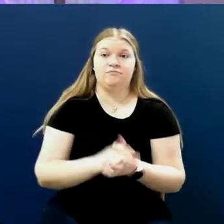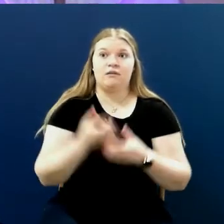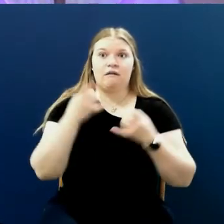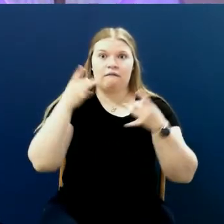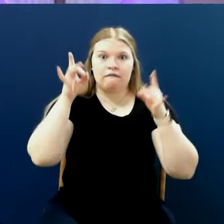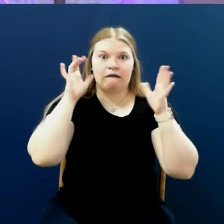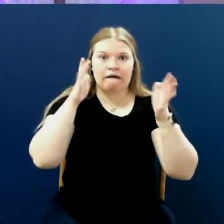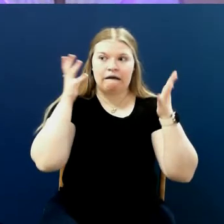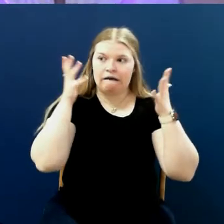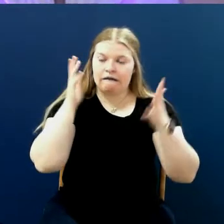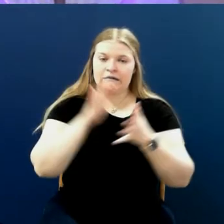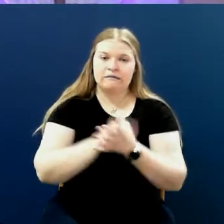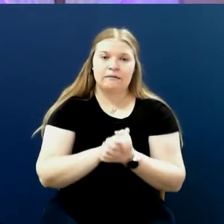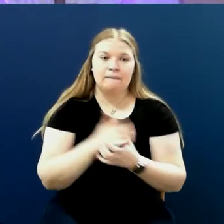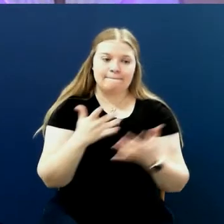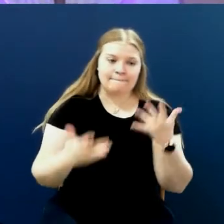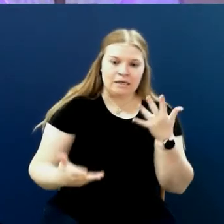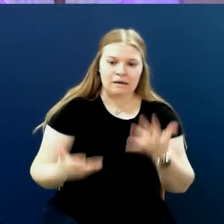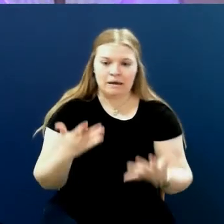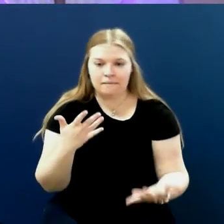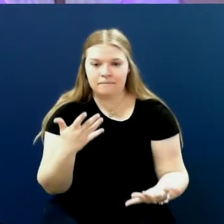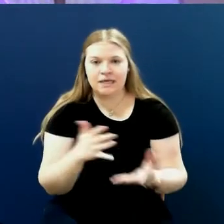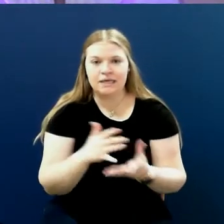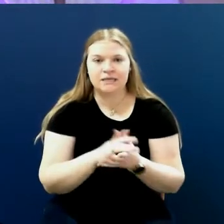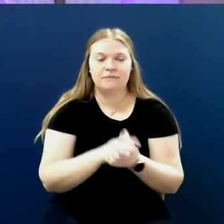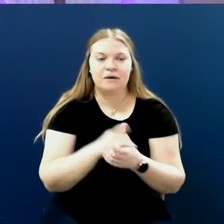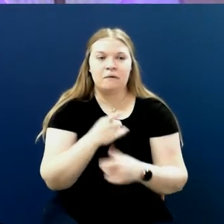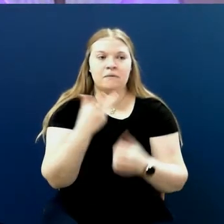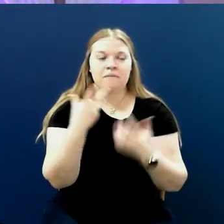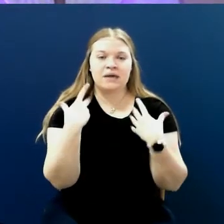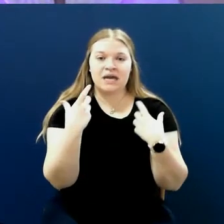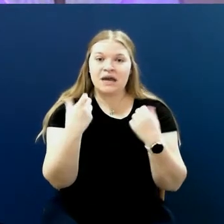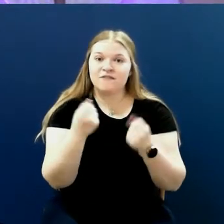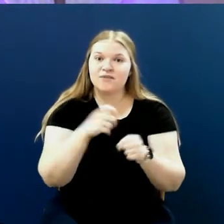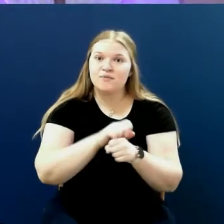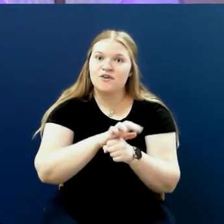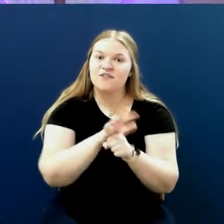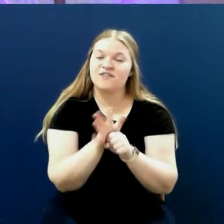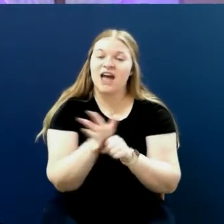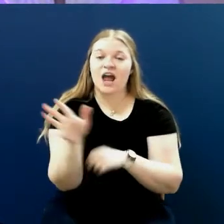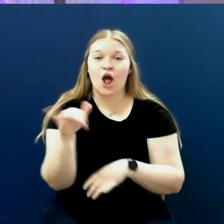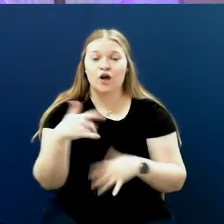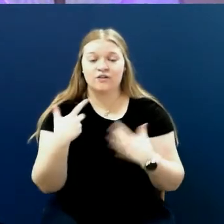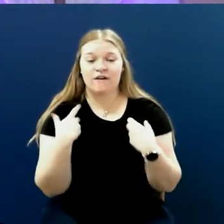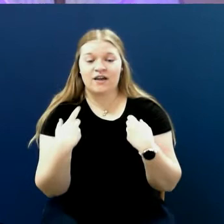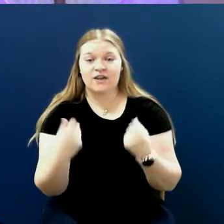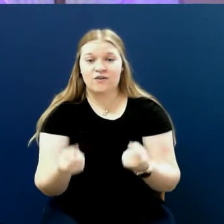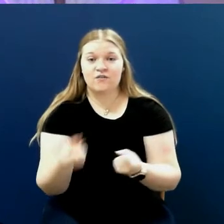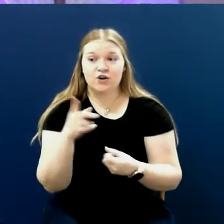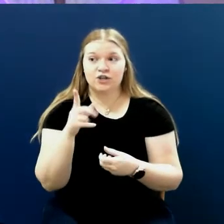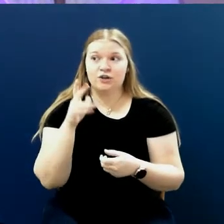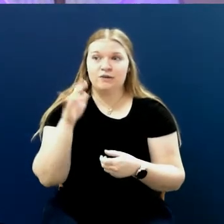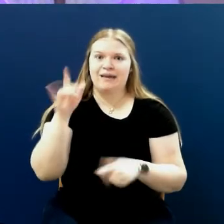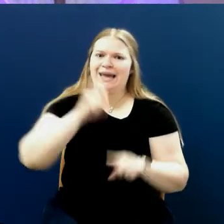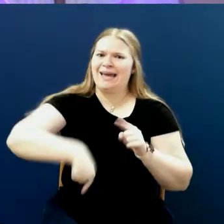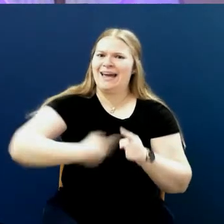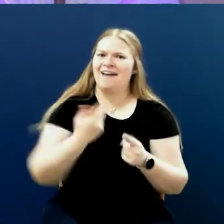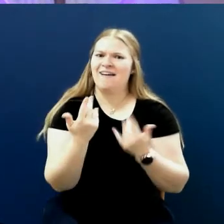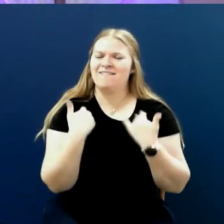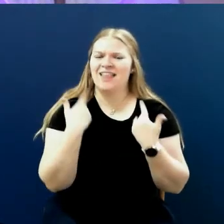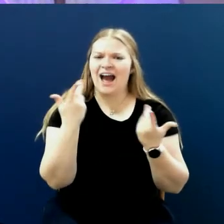it, because maybe somebody would be healed of the coronavirus and be healed for eternity. And we can't have